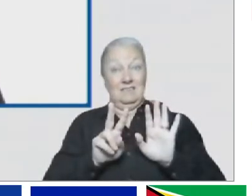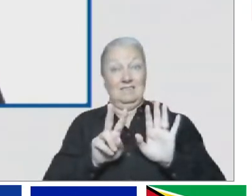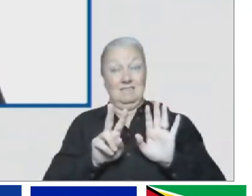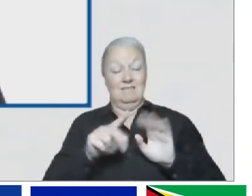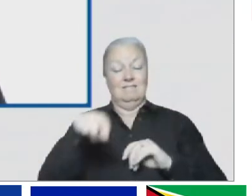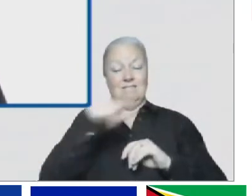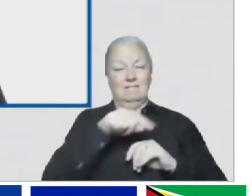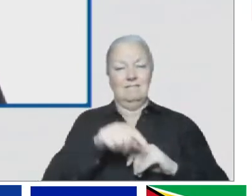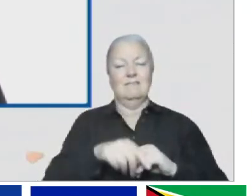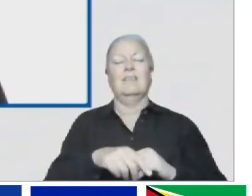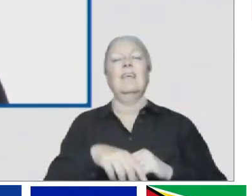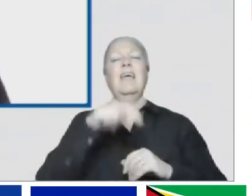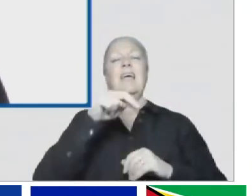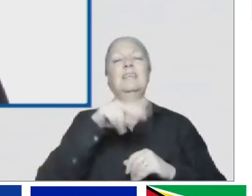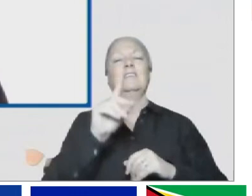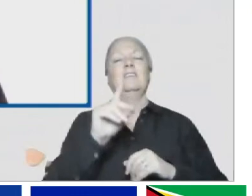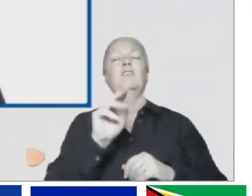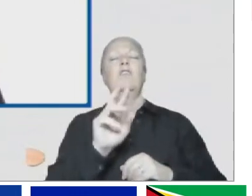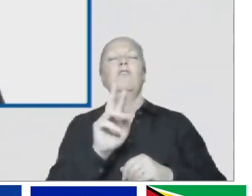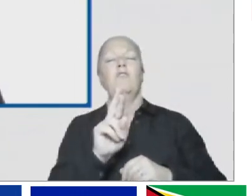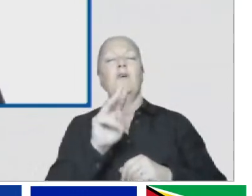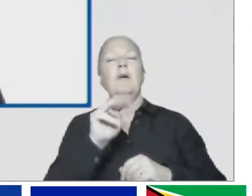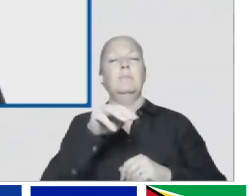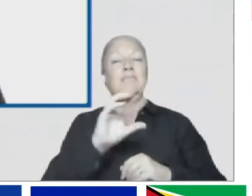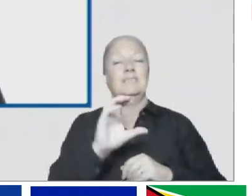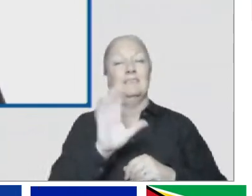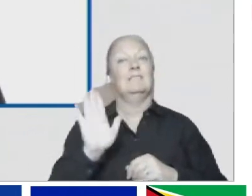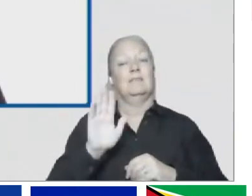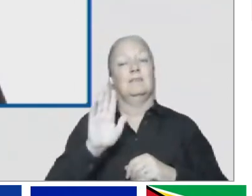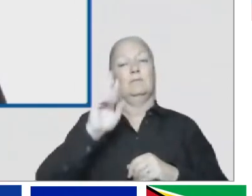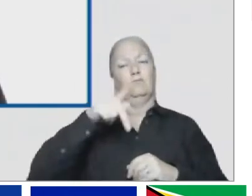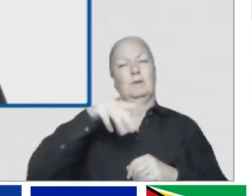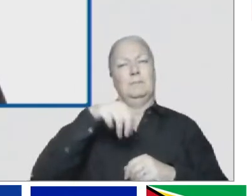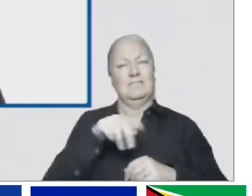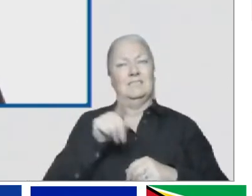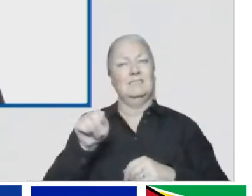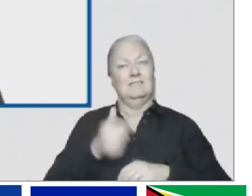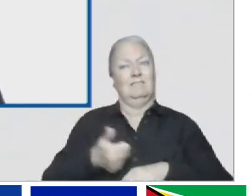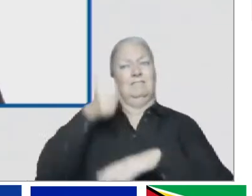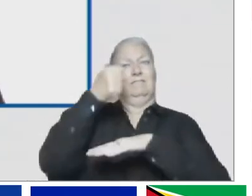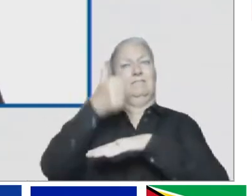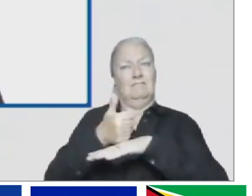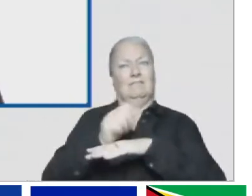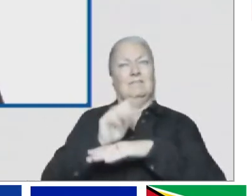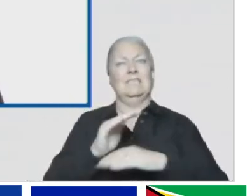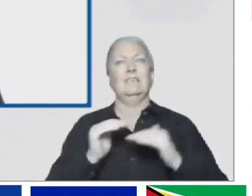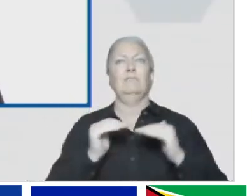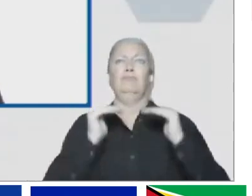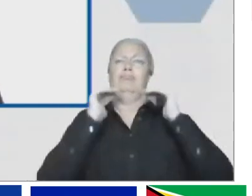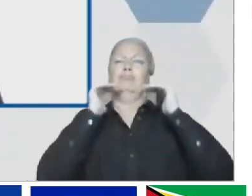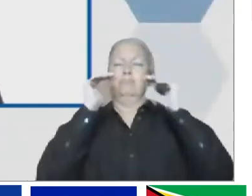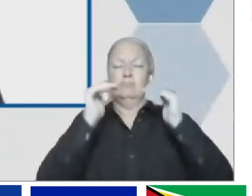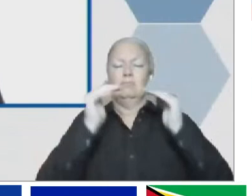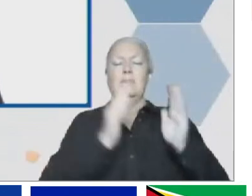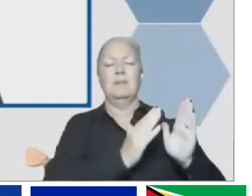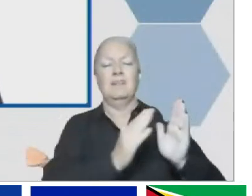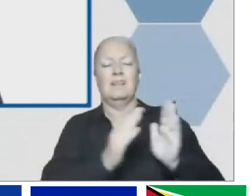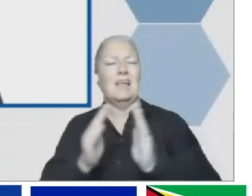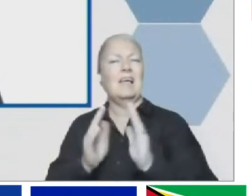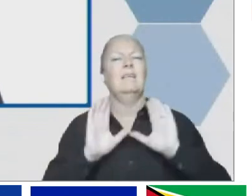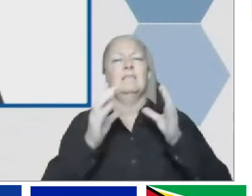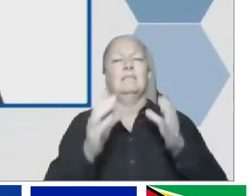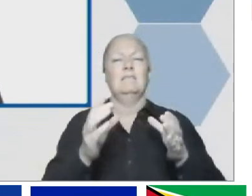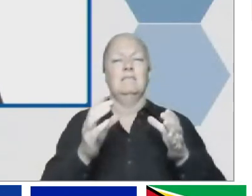Prime Minister, and it's the highest Jamaican disaster planning body. And so our Disaster Preparedness and